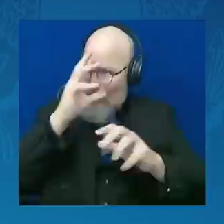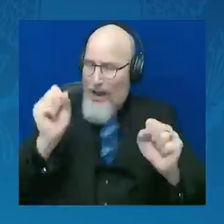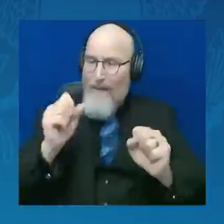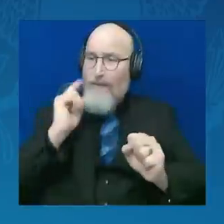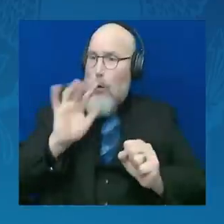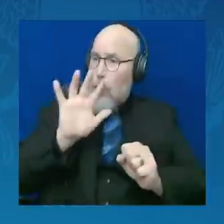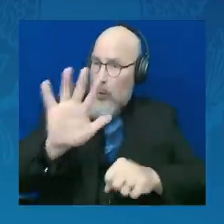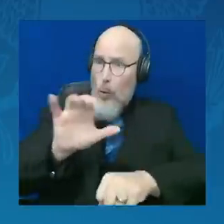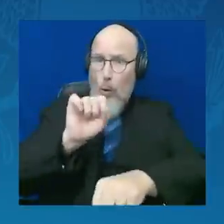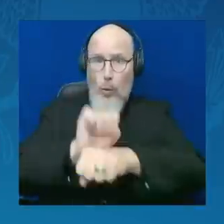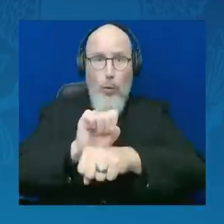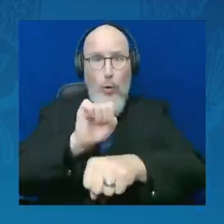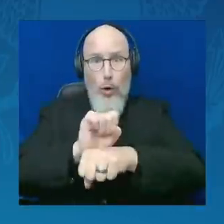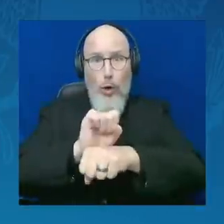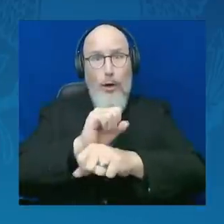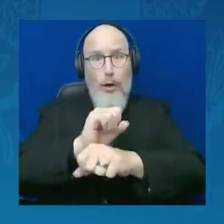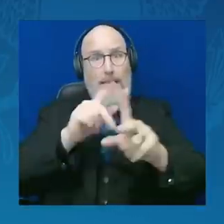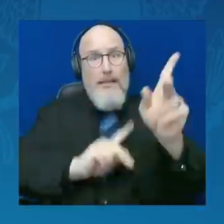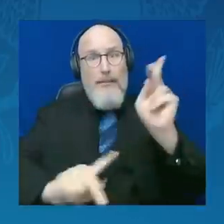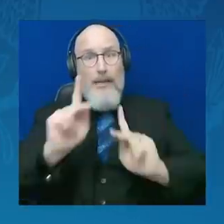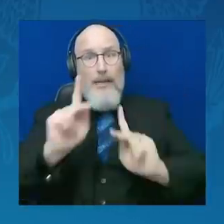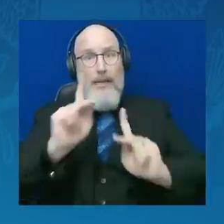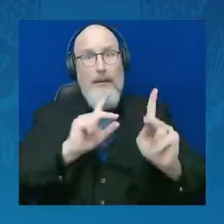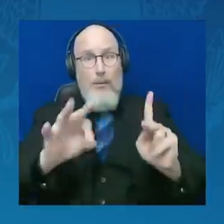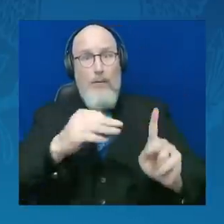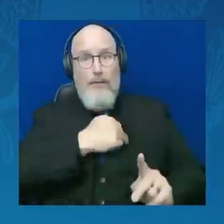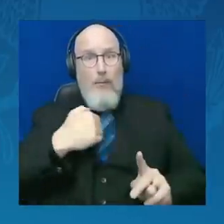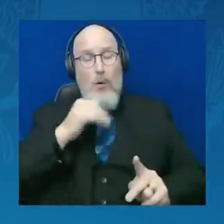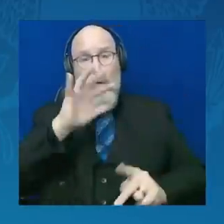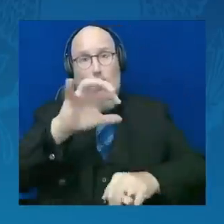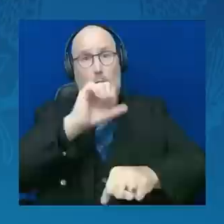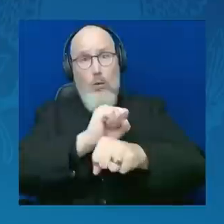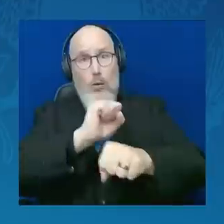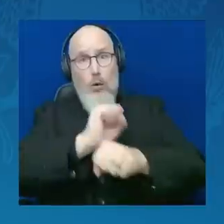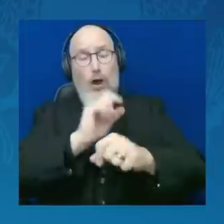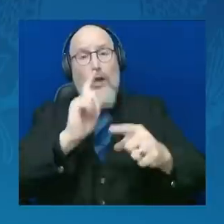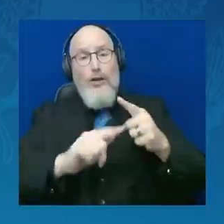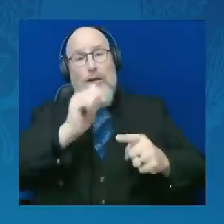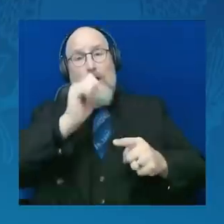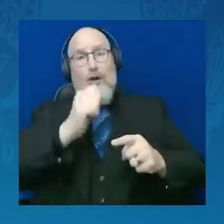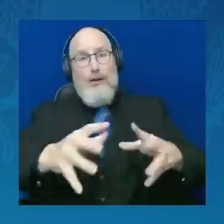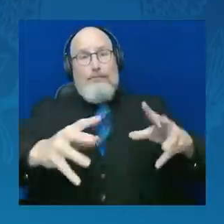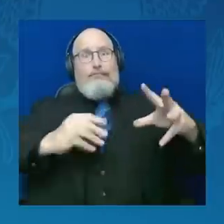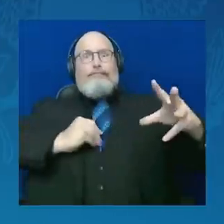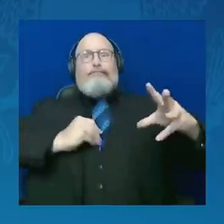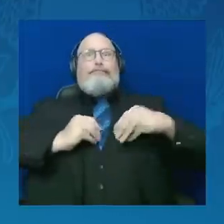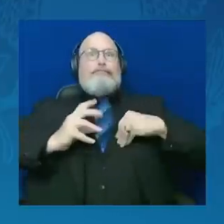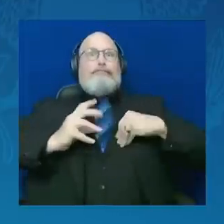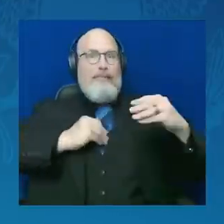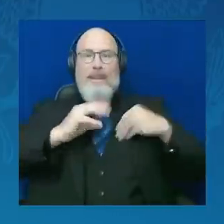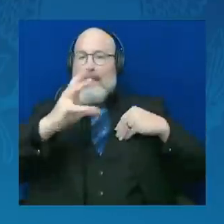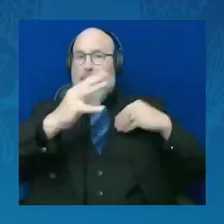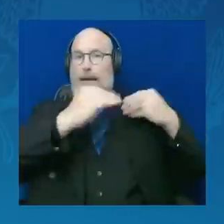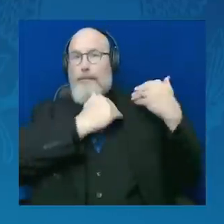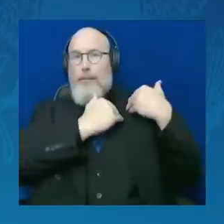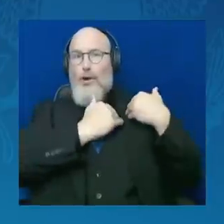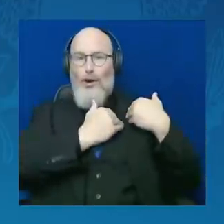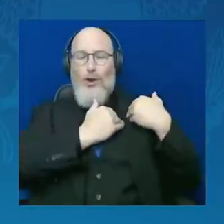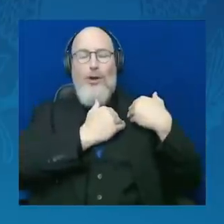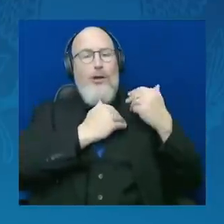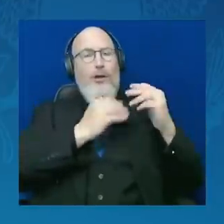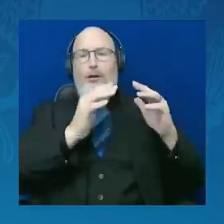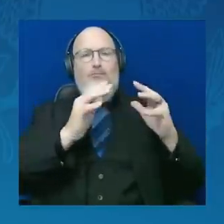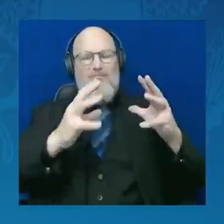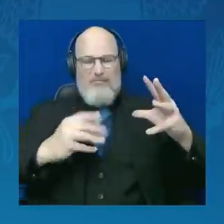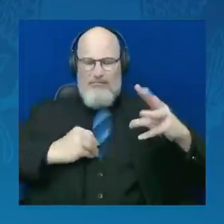been doing to bear this burden, but in a way that really has been with such grace